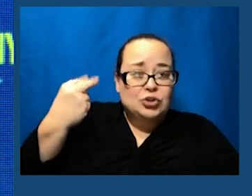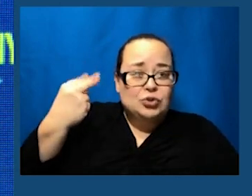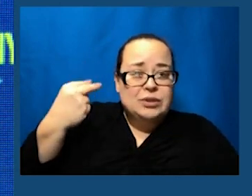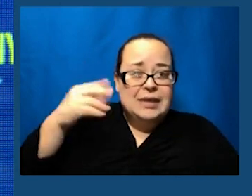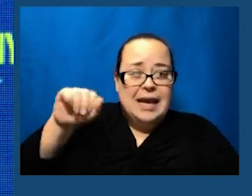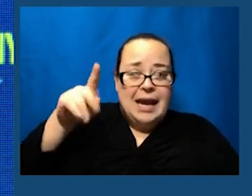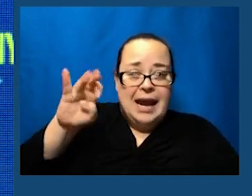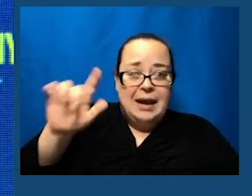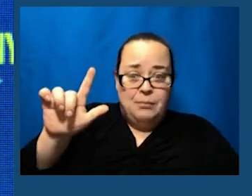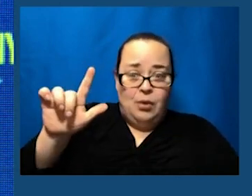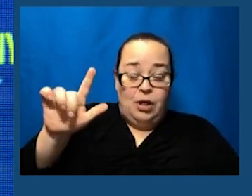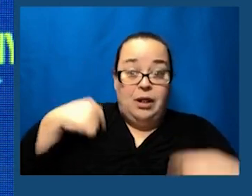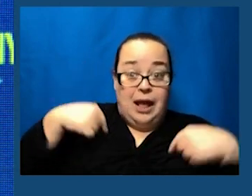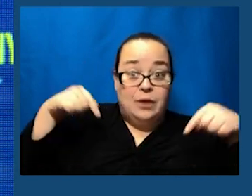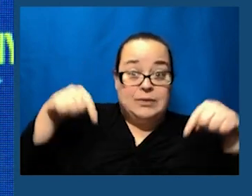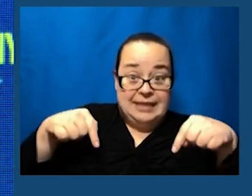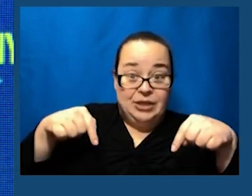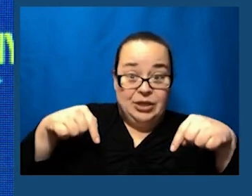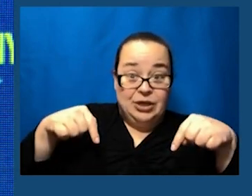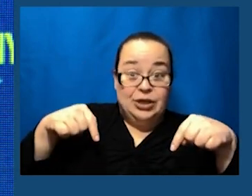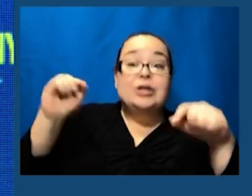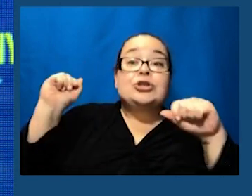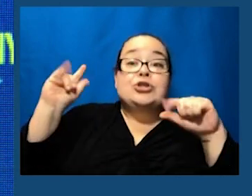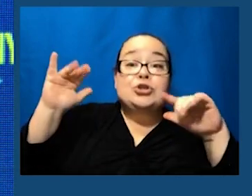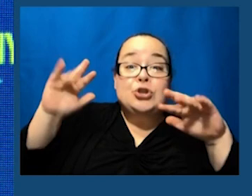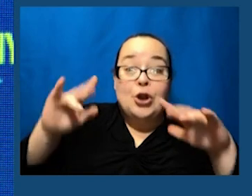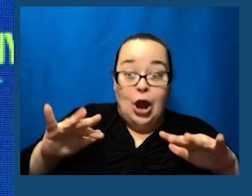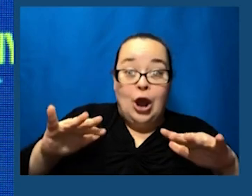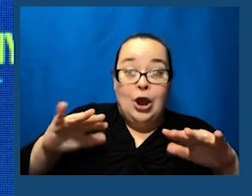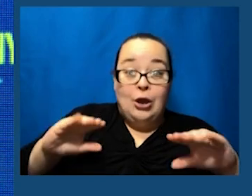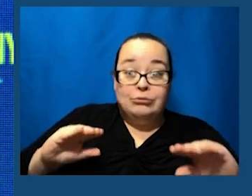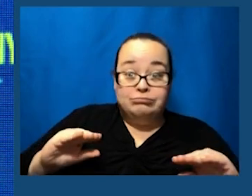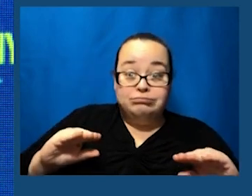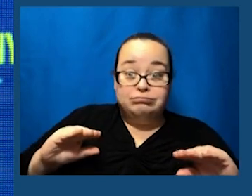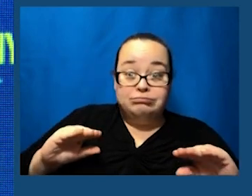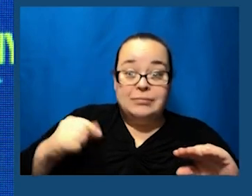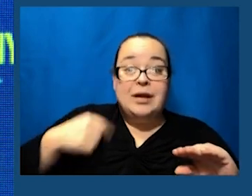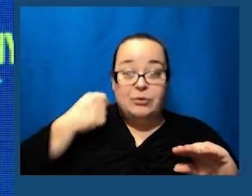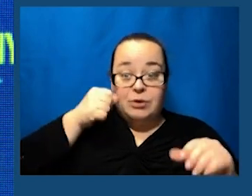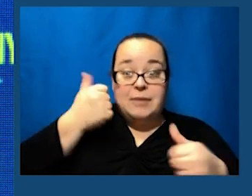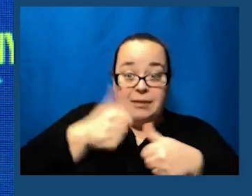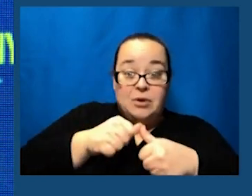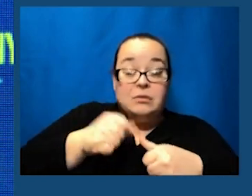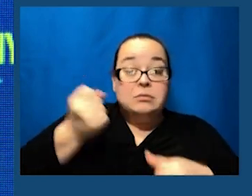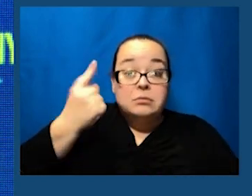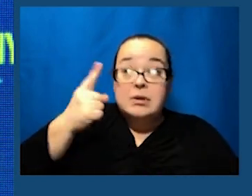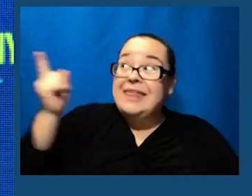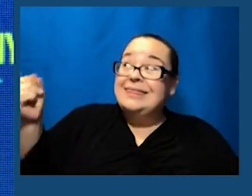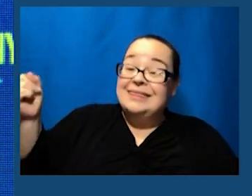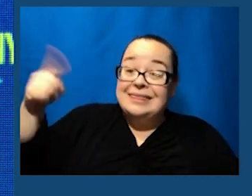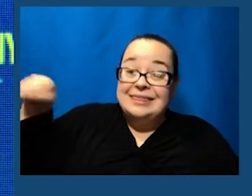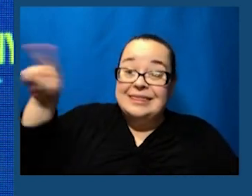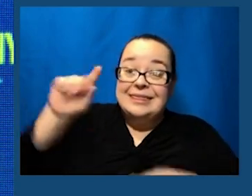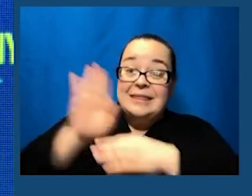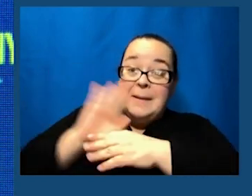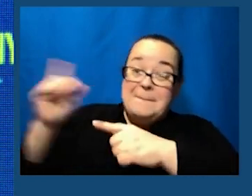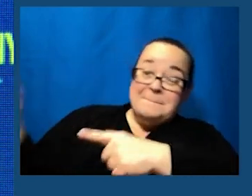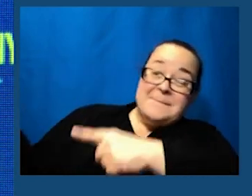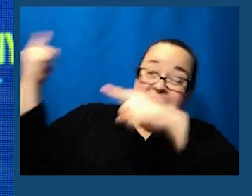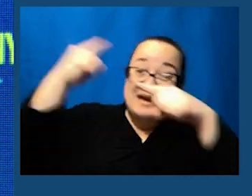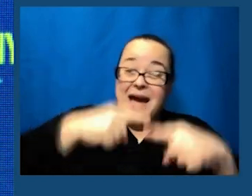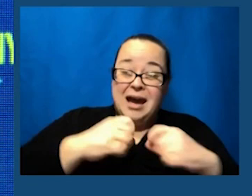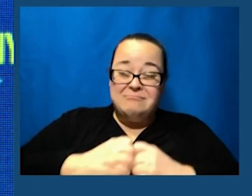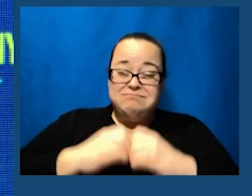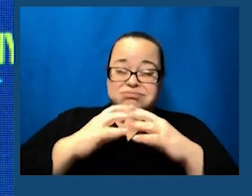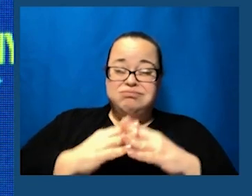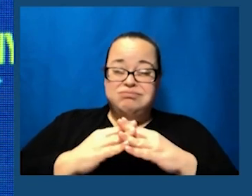April, and there was snow on the ground, but I thought the fact that they came here and they're bringing hundreds and hundreds of jobs that aren't even all filled